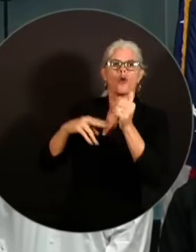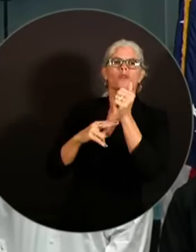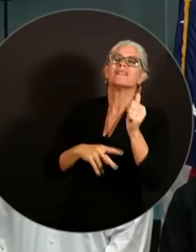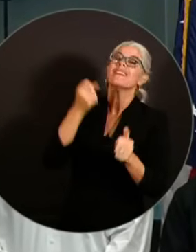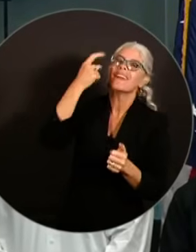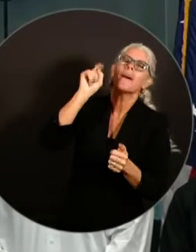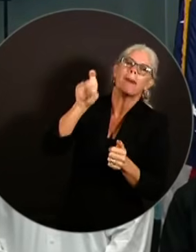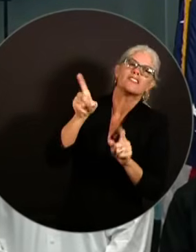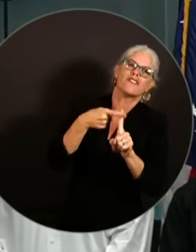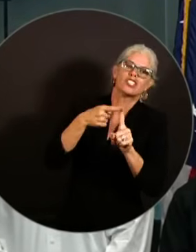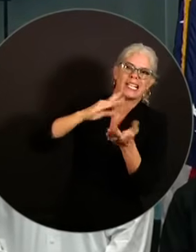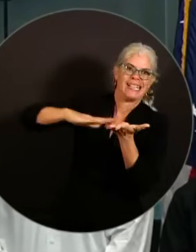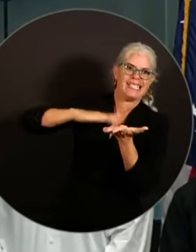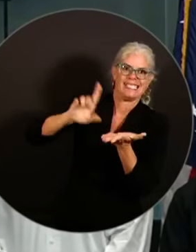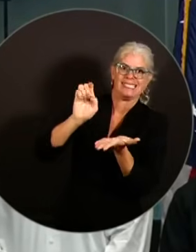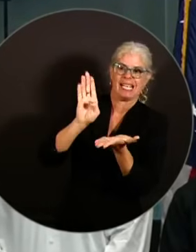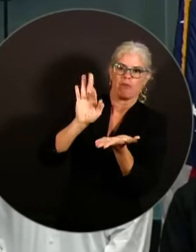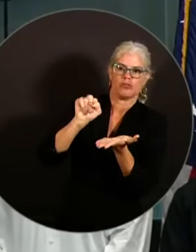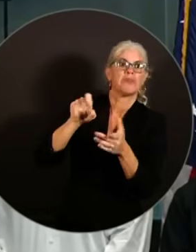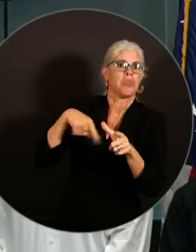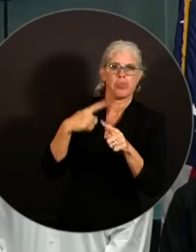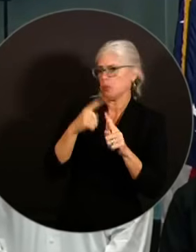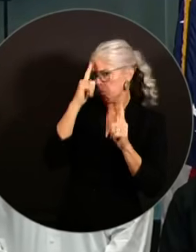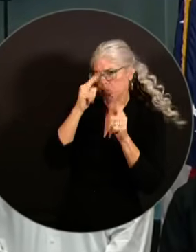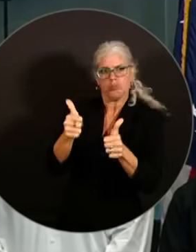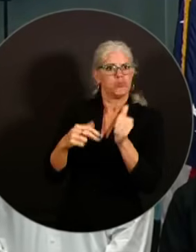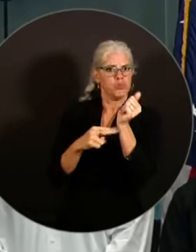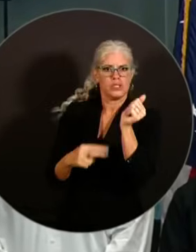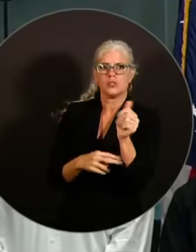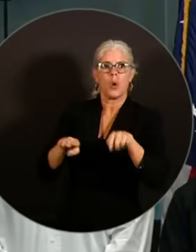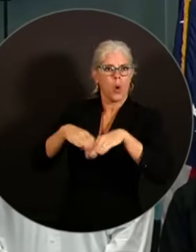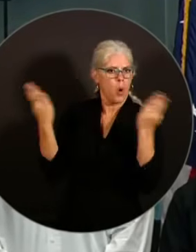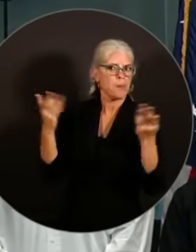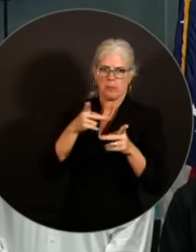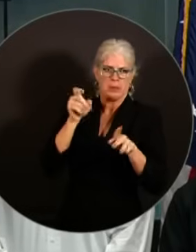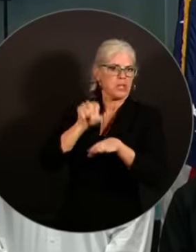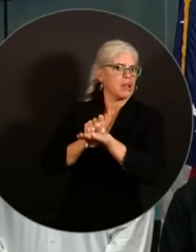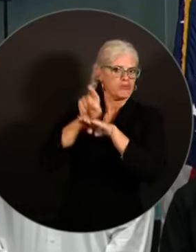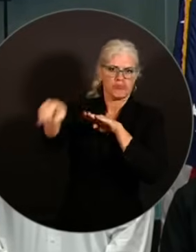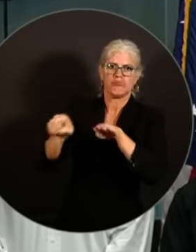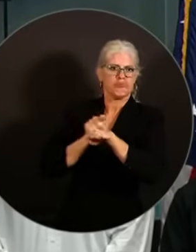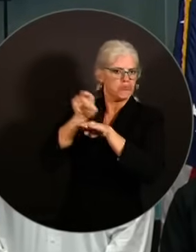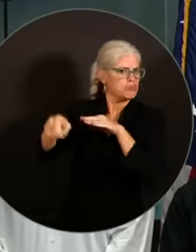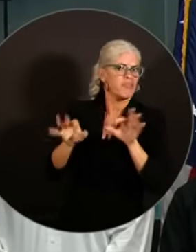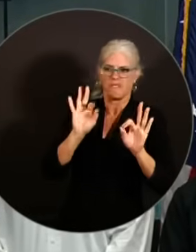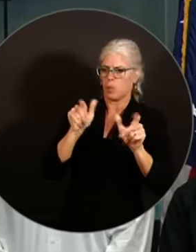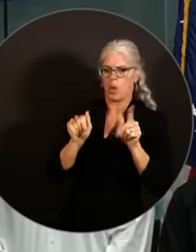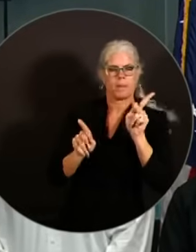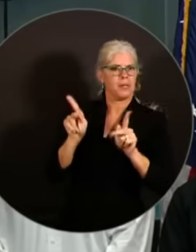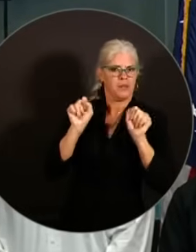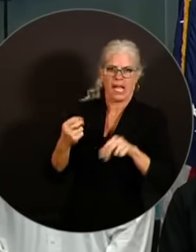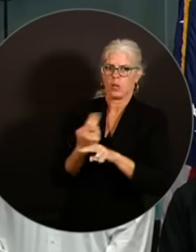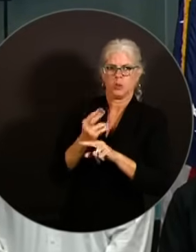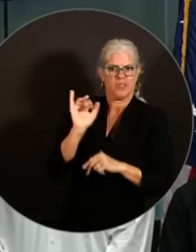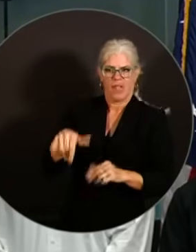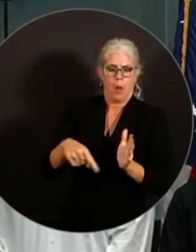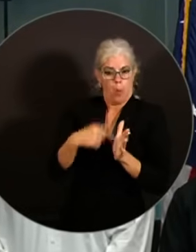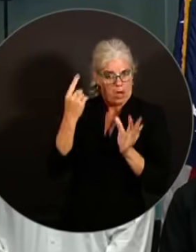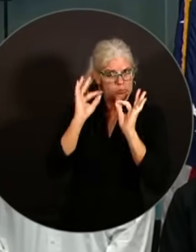removed, and those bridges will be open for traffic, and you know, Floridians can use those as they see fit.